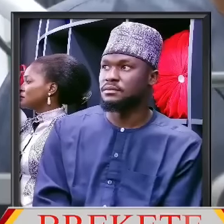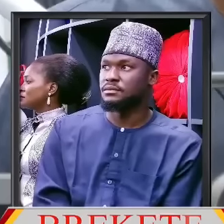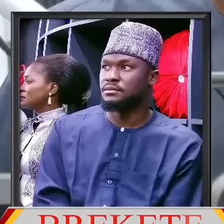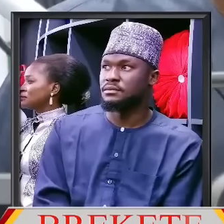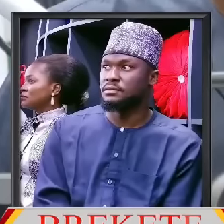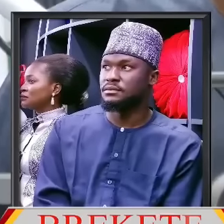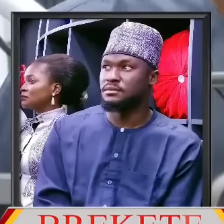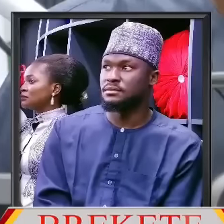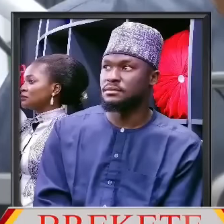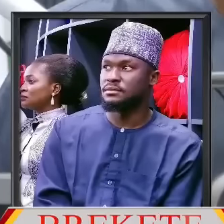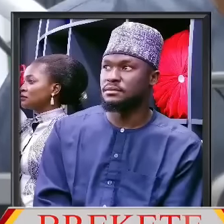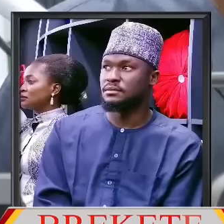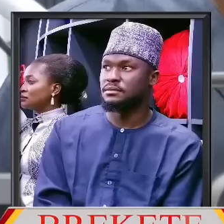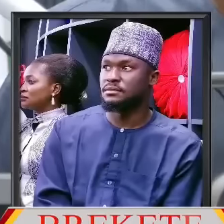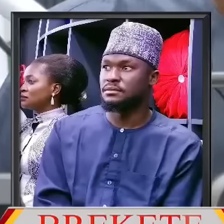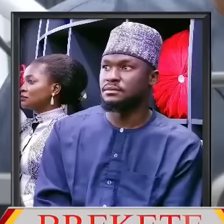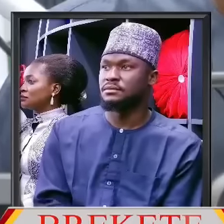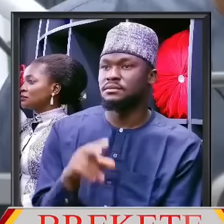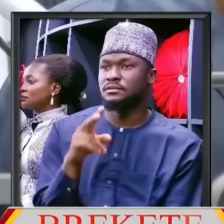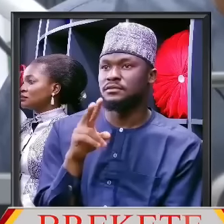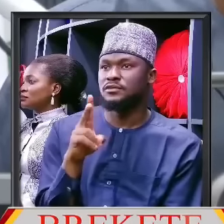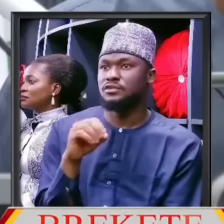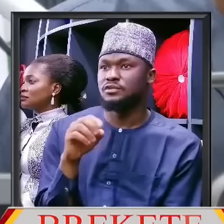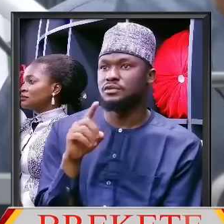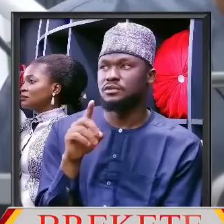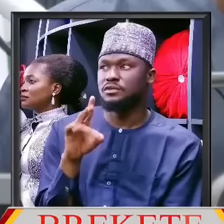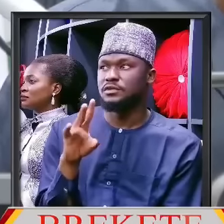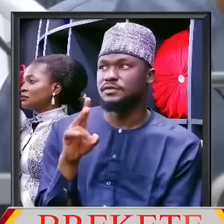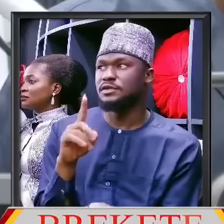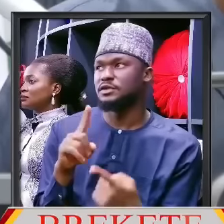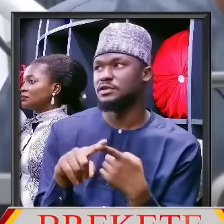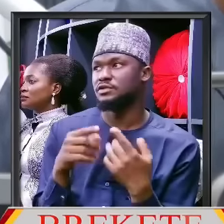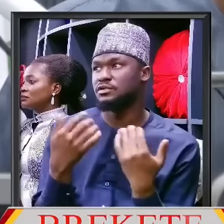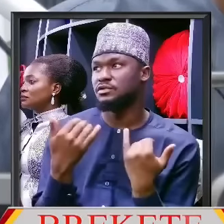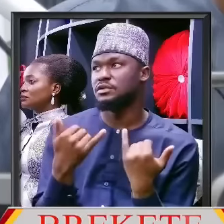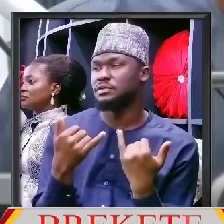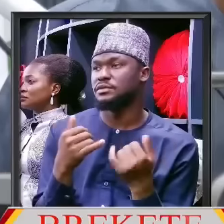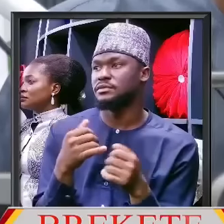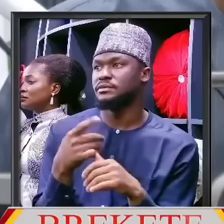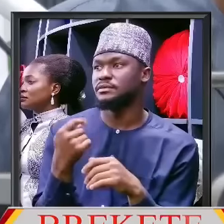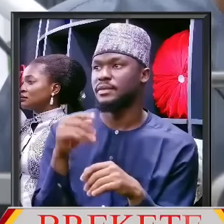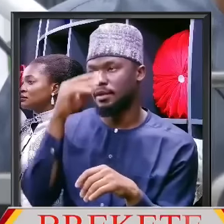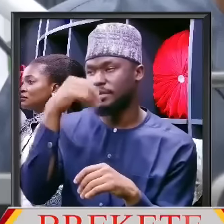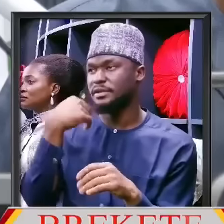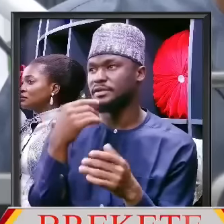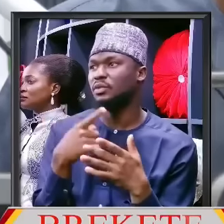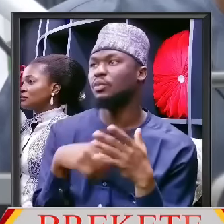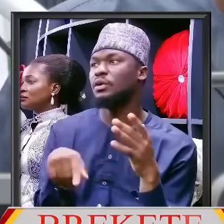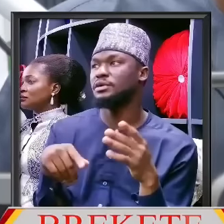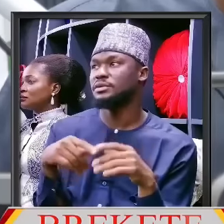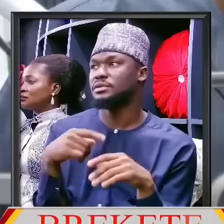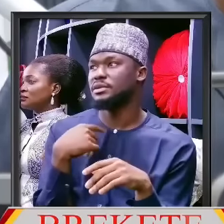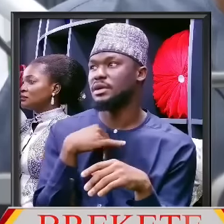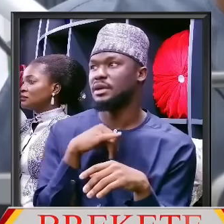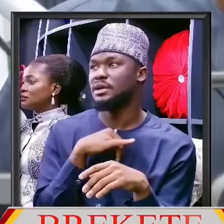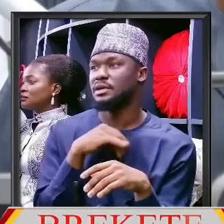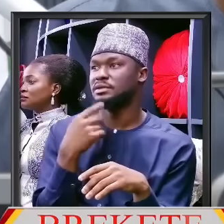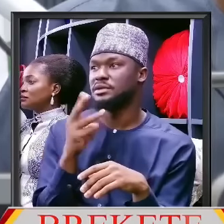that 400 level now. From 2017 to now. The man can't say waiting. I